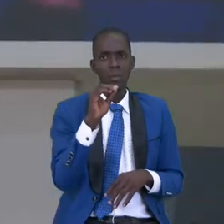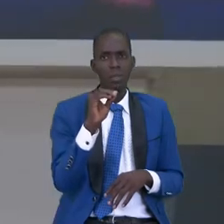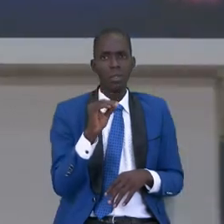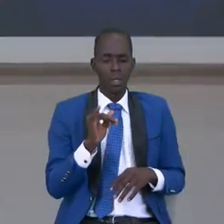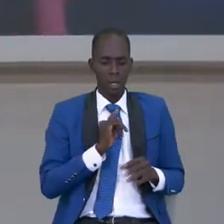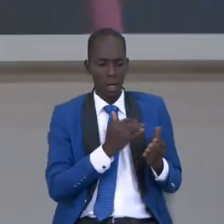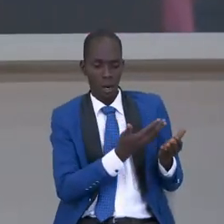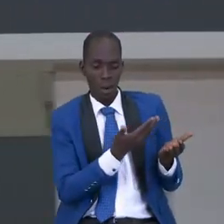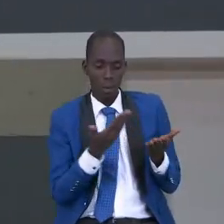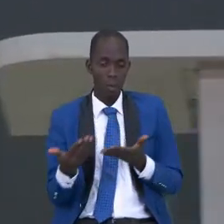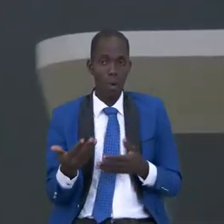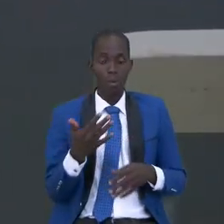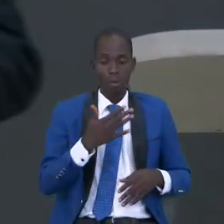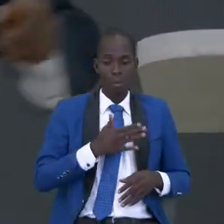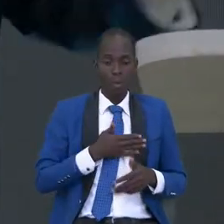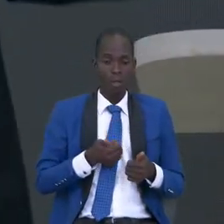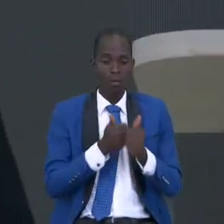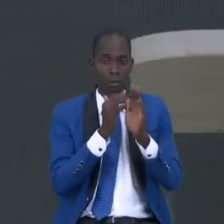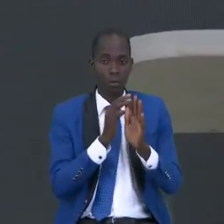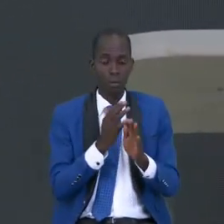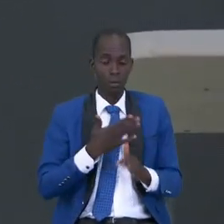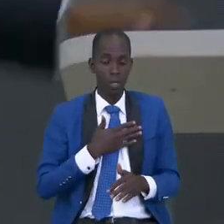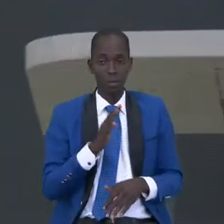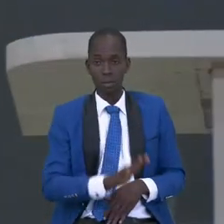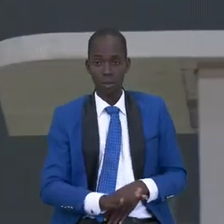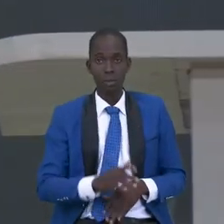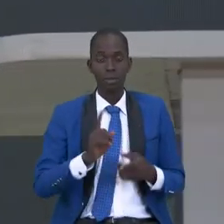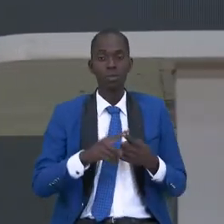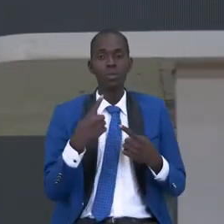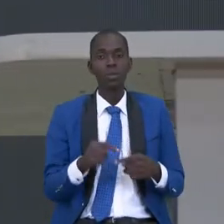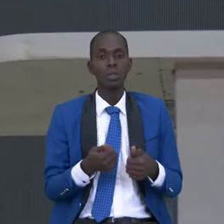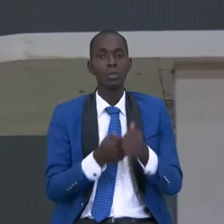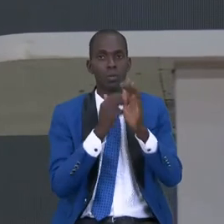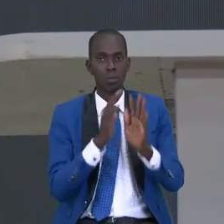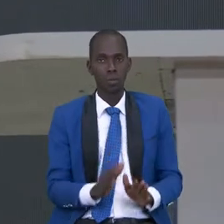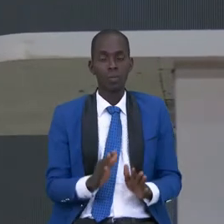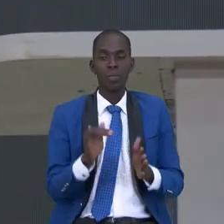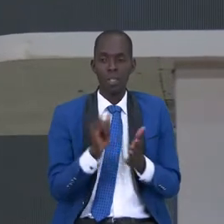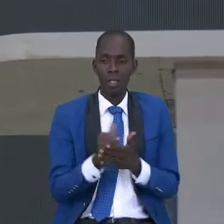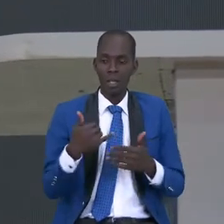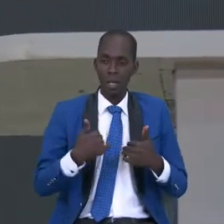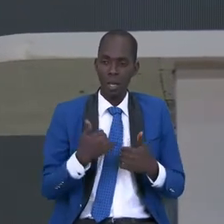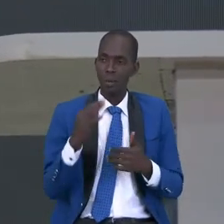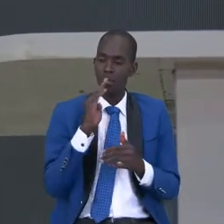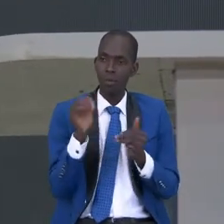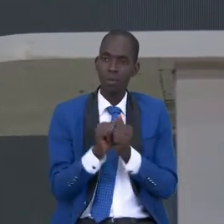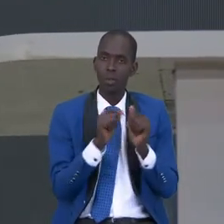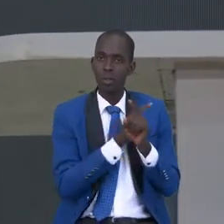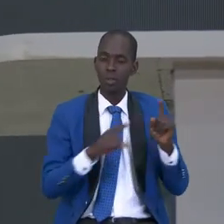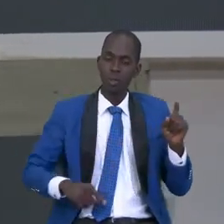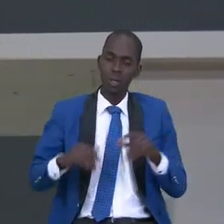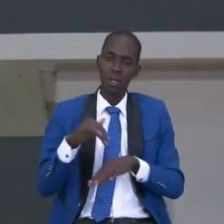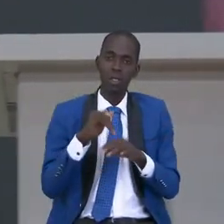the 9 disciples that did not go to the Mount of Transfiguration. And I still